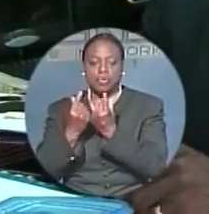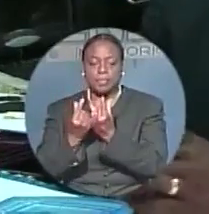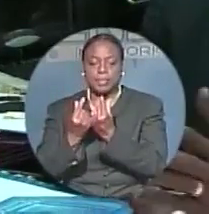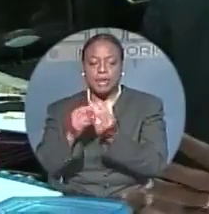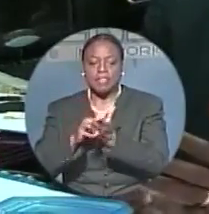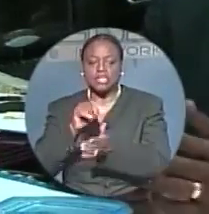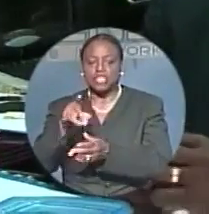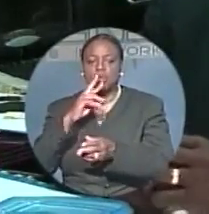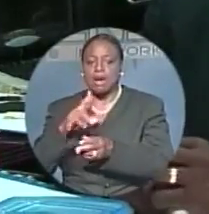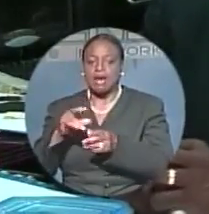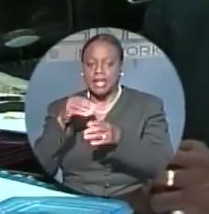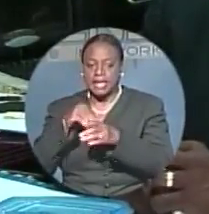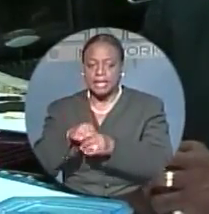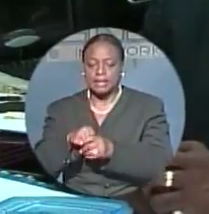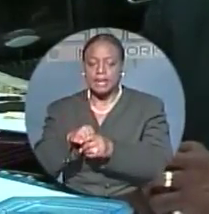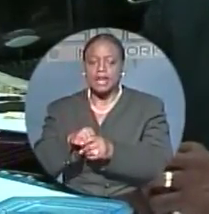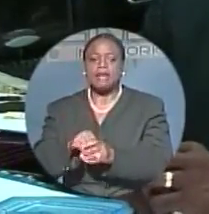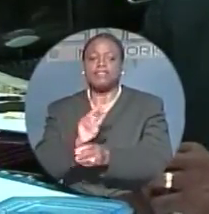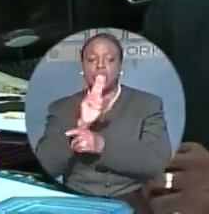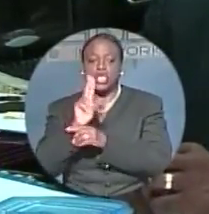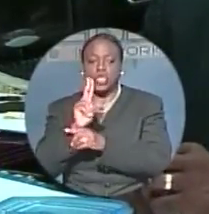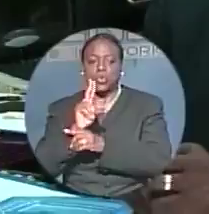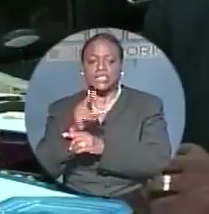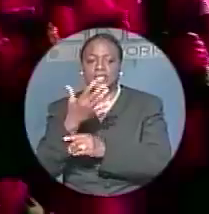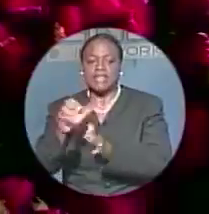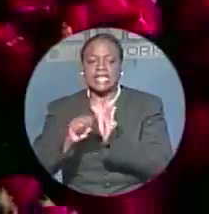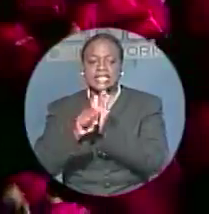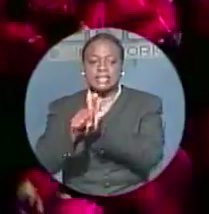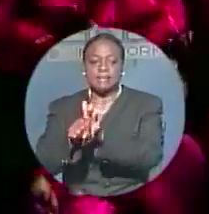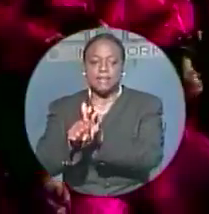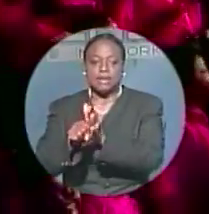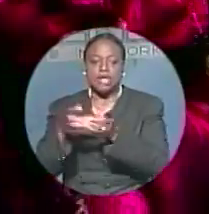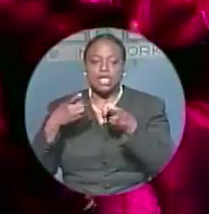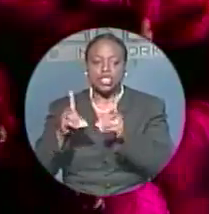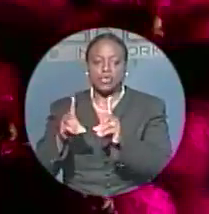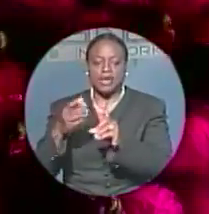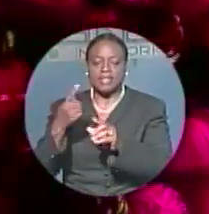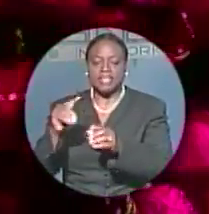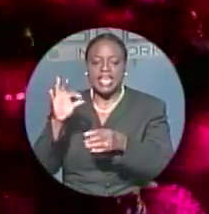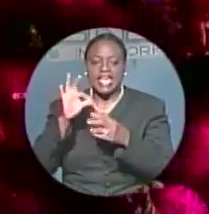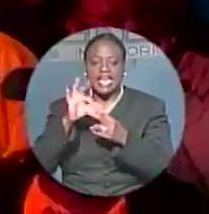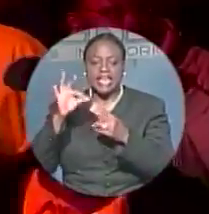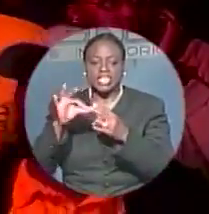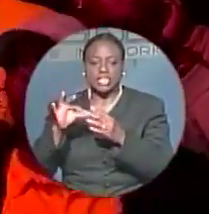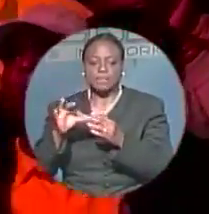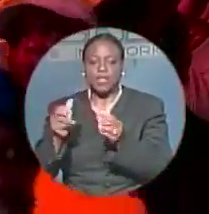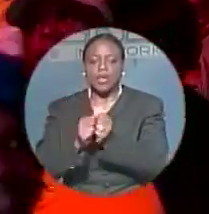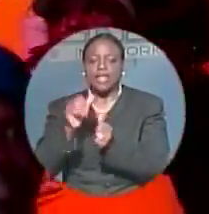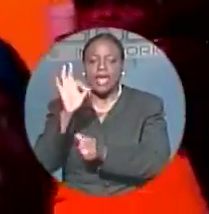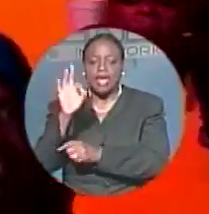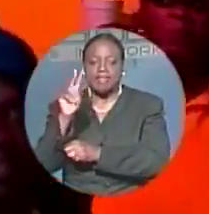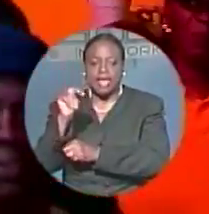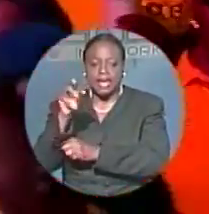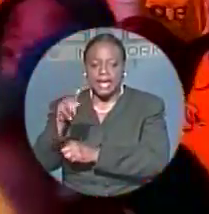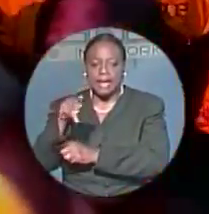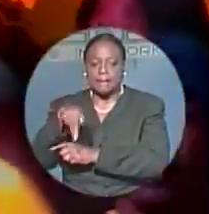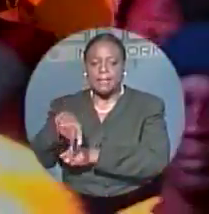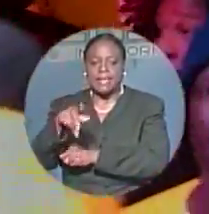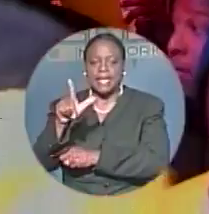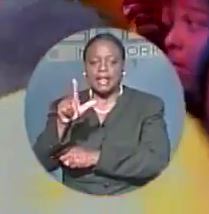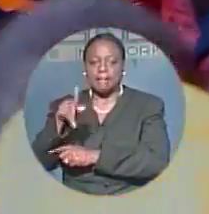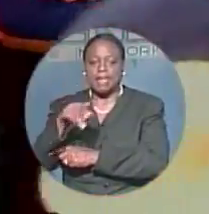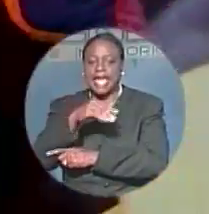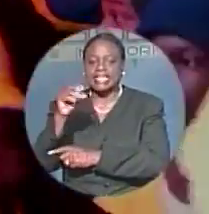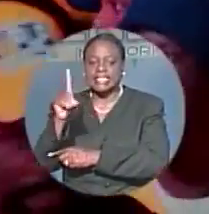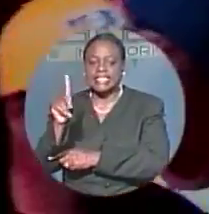you are entitled to be using their symbol during the election. With the FNM, PLP, and DNA all running 38